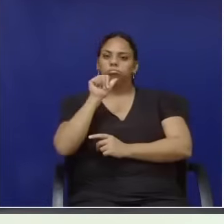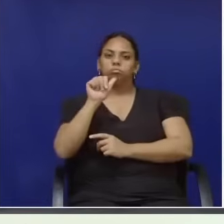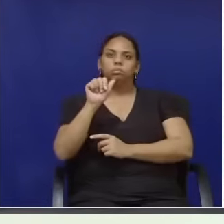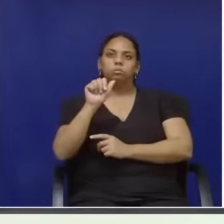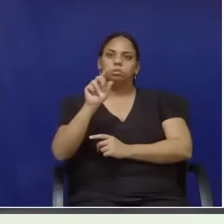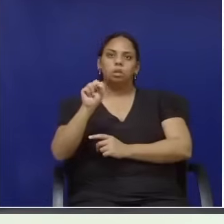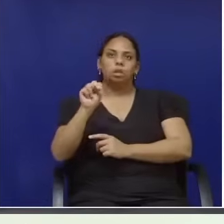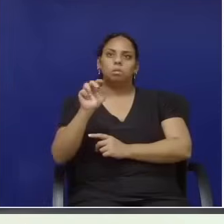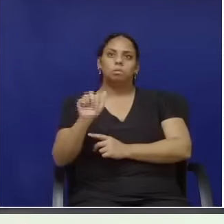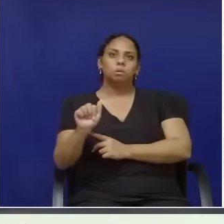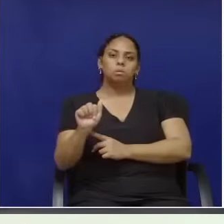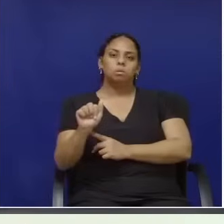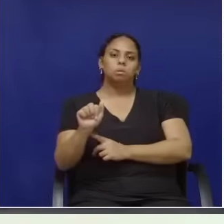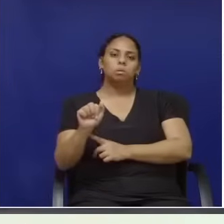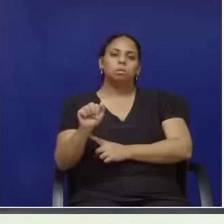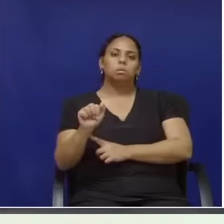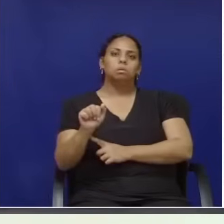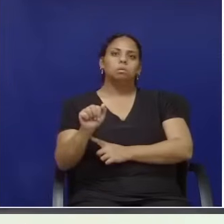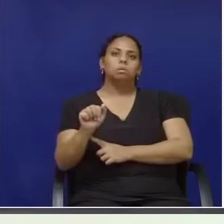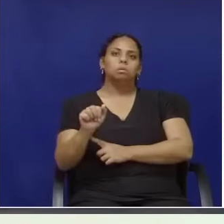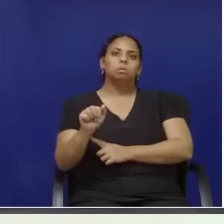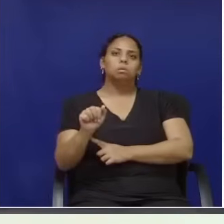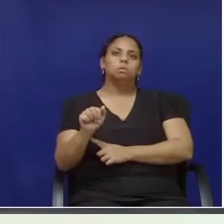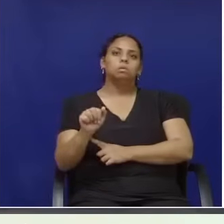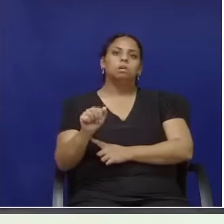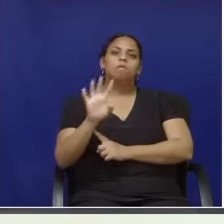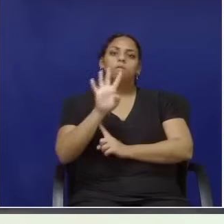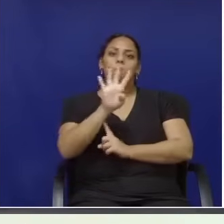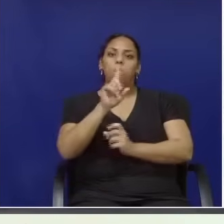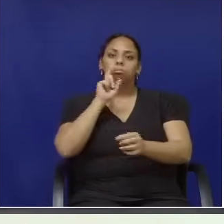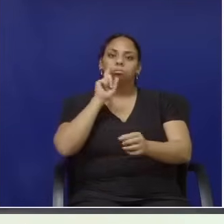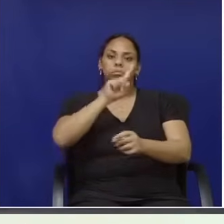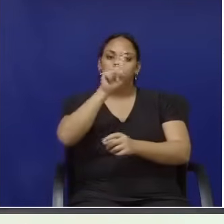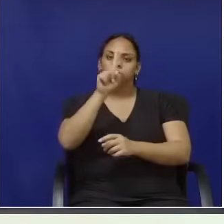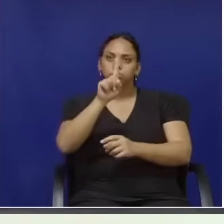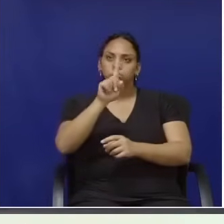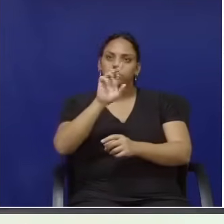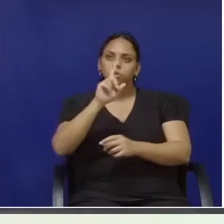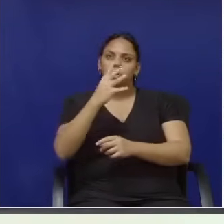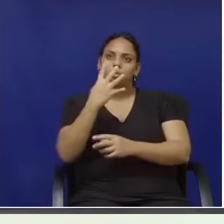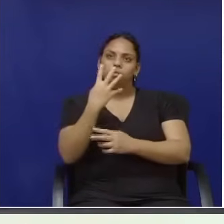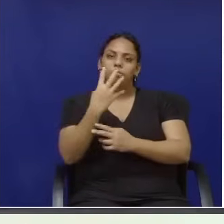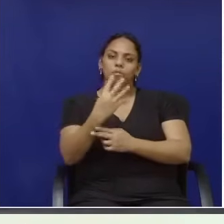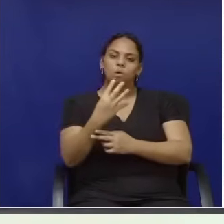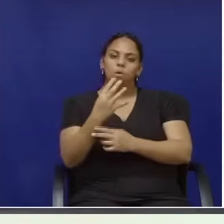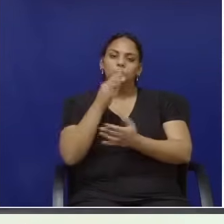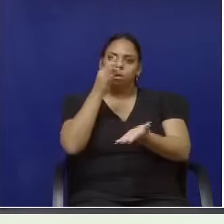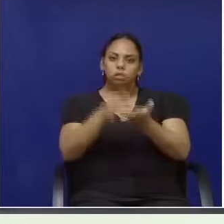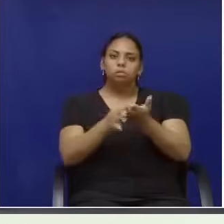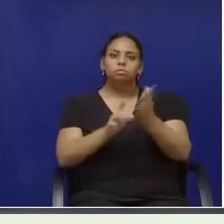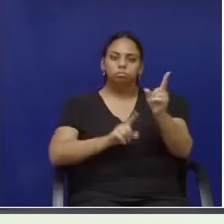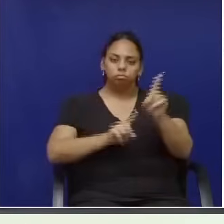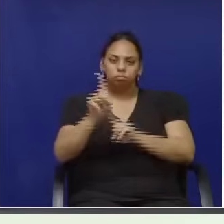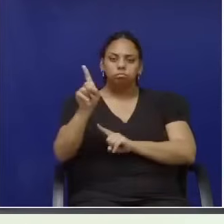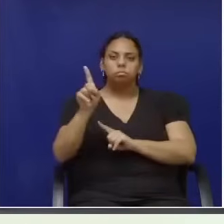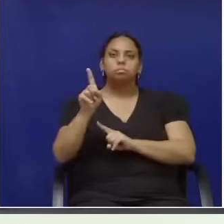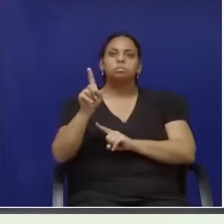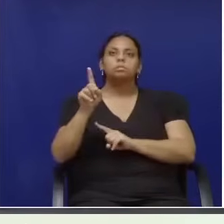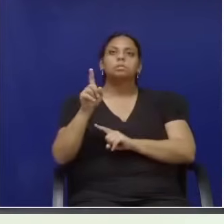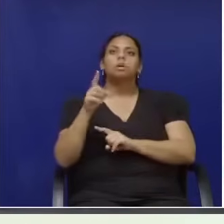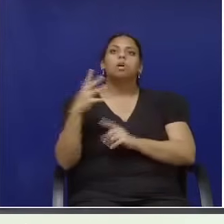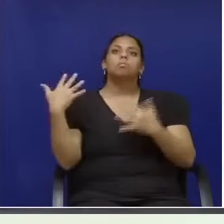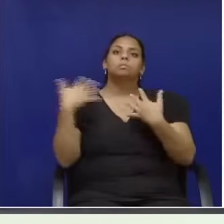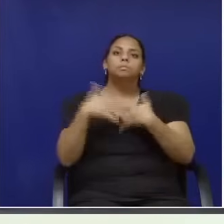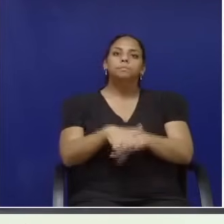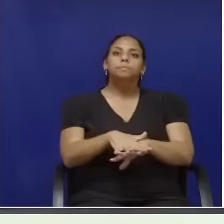C, 4 applications were approved and 1 was deferred to the following Provincial